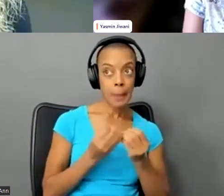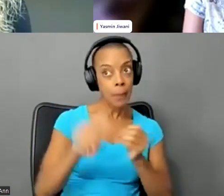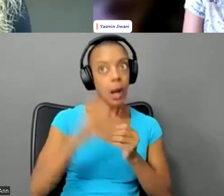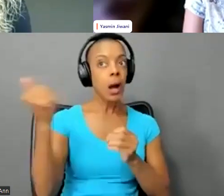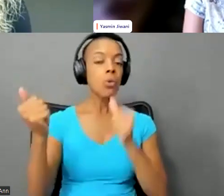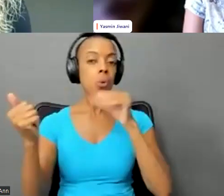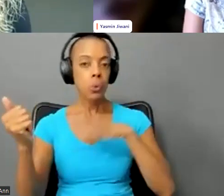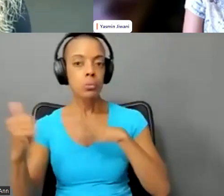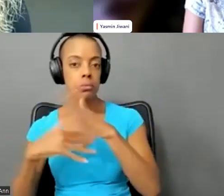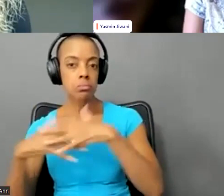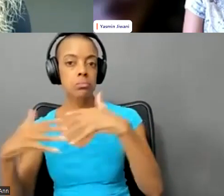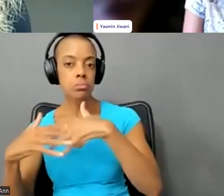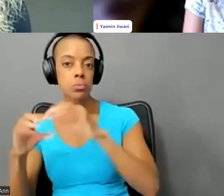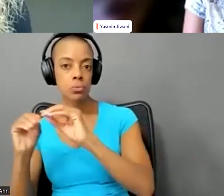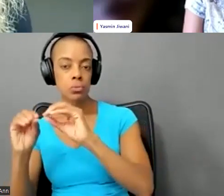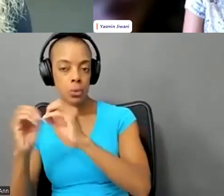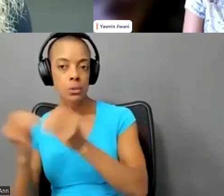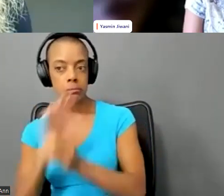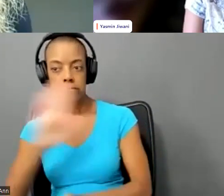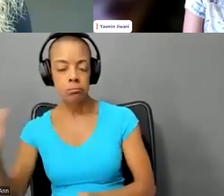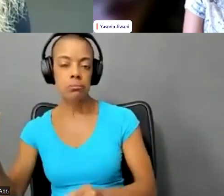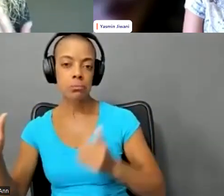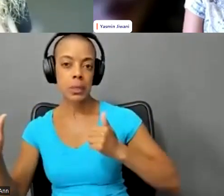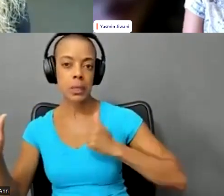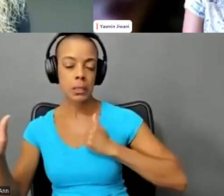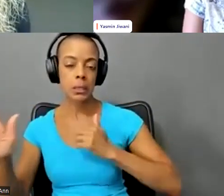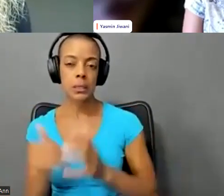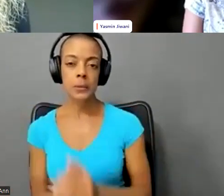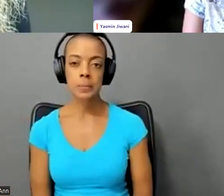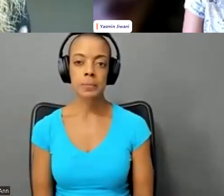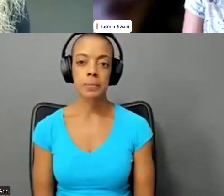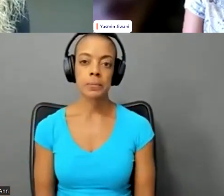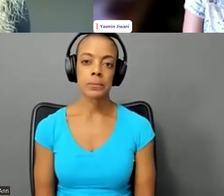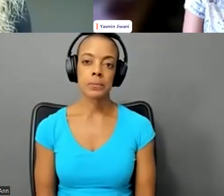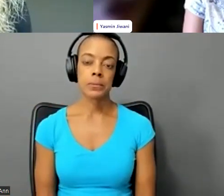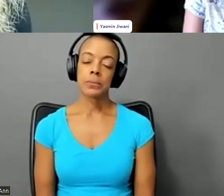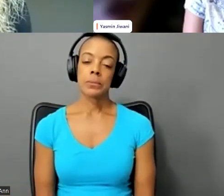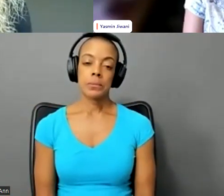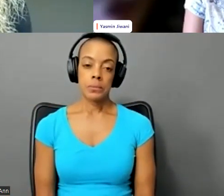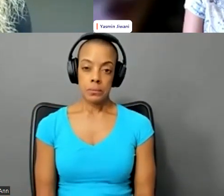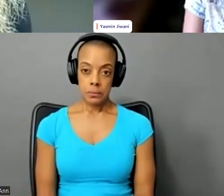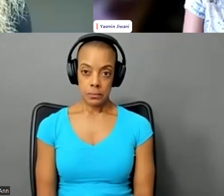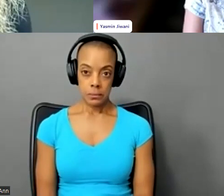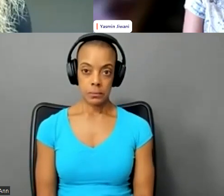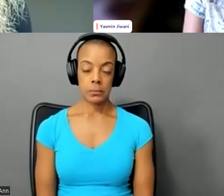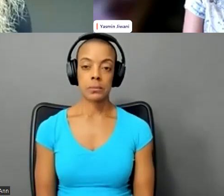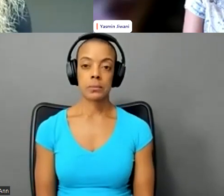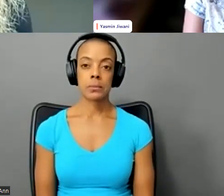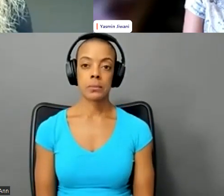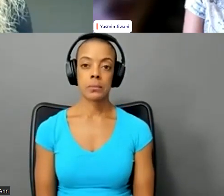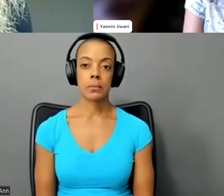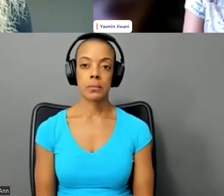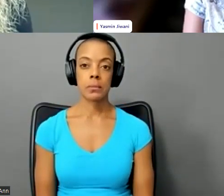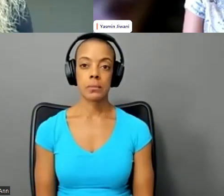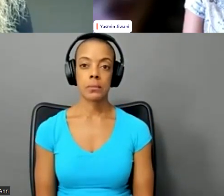And so we want to do whatever we can do to help them get that message out about what they're dealing with in their community.